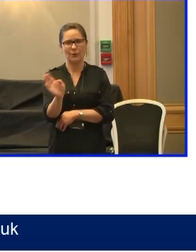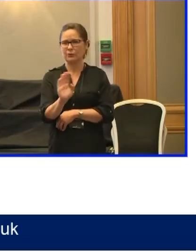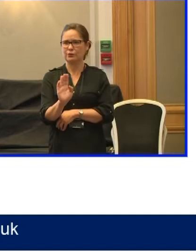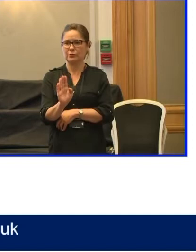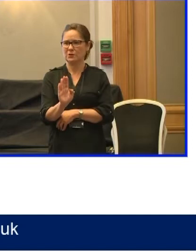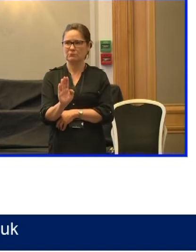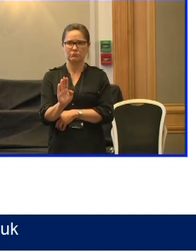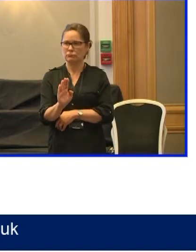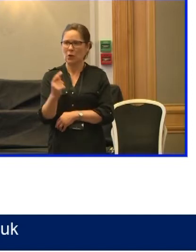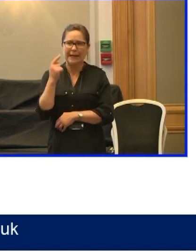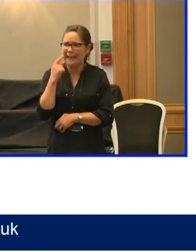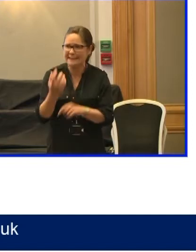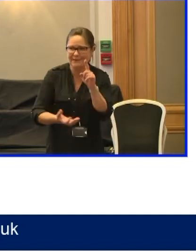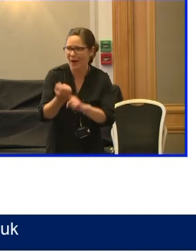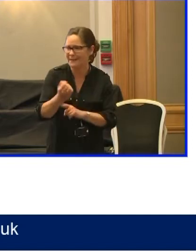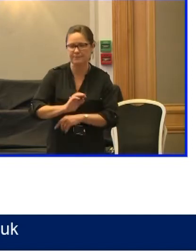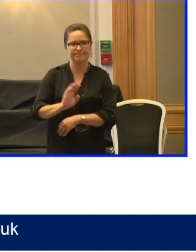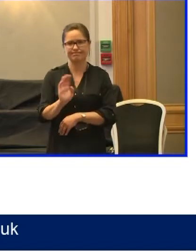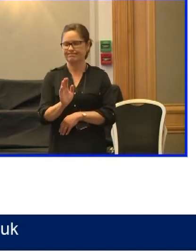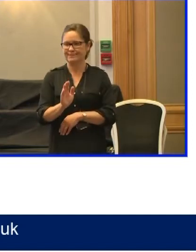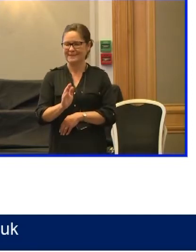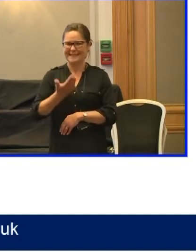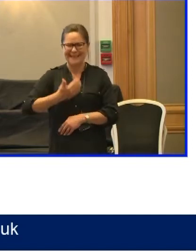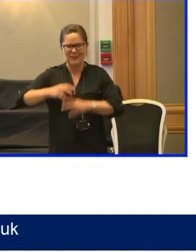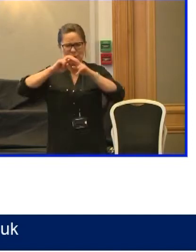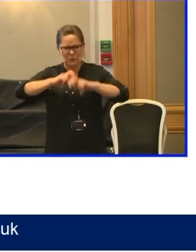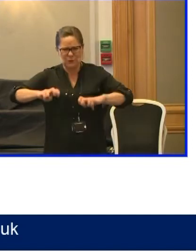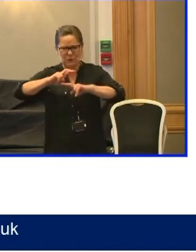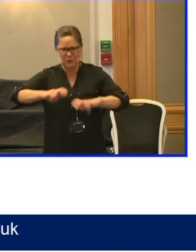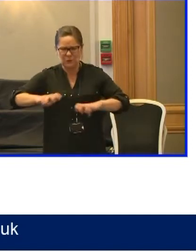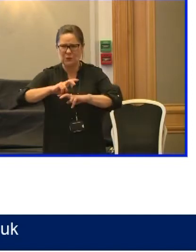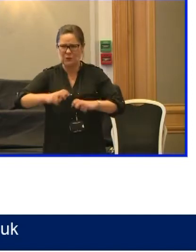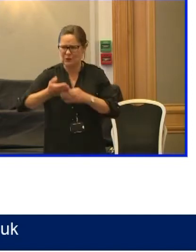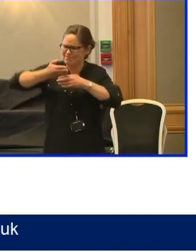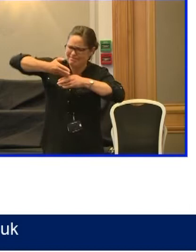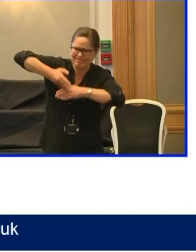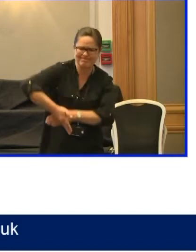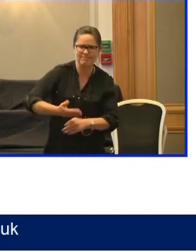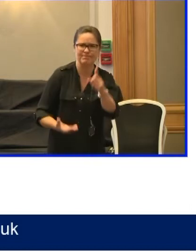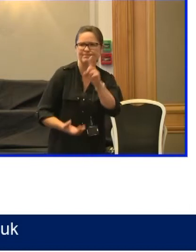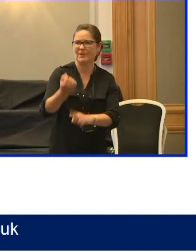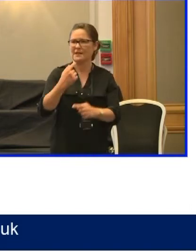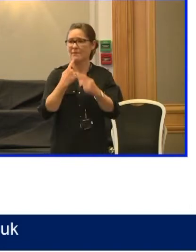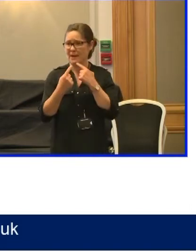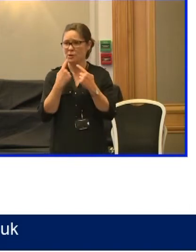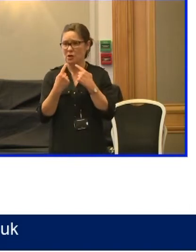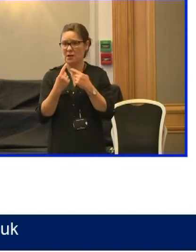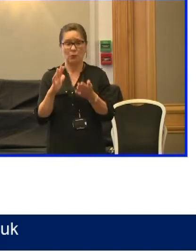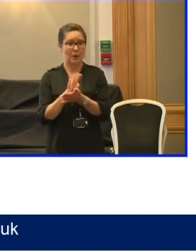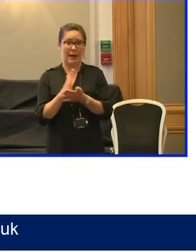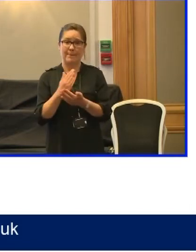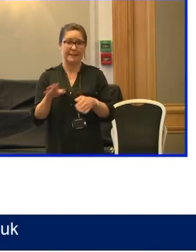information, signposting and awareness is an activity that we take incredibly seriously, and we are glad that you do